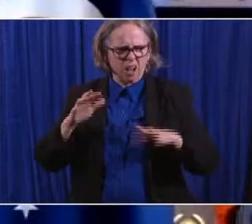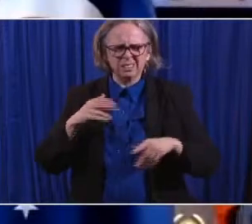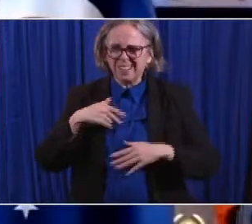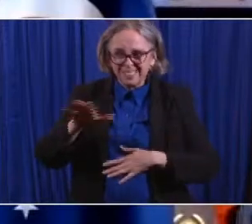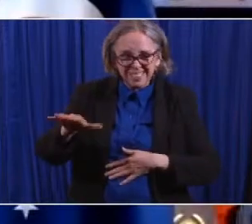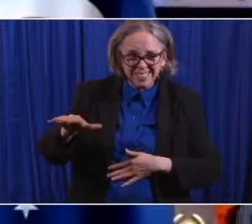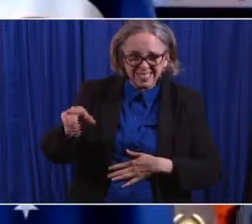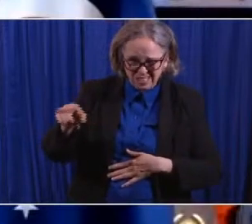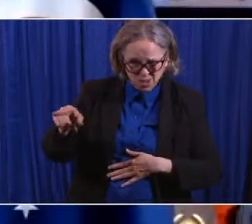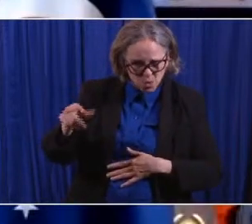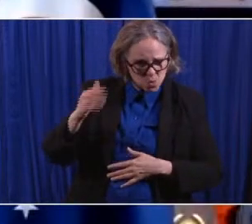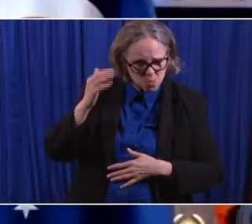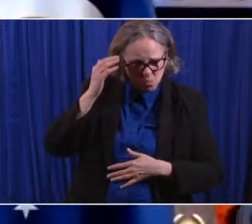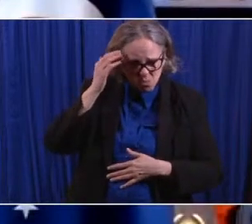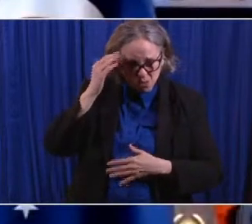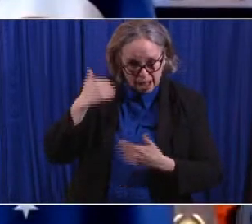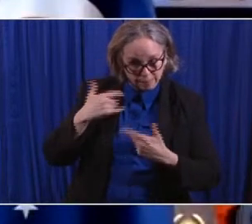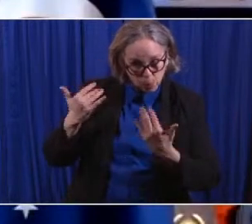your